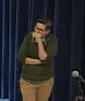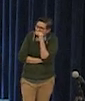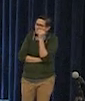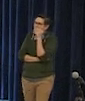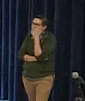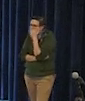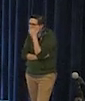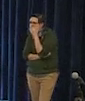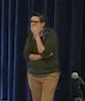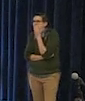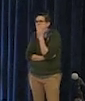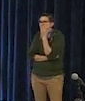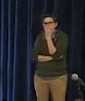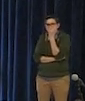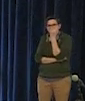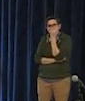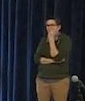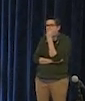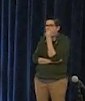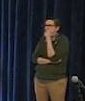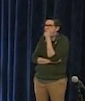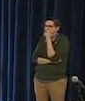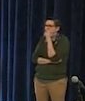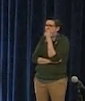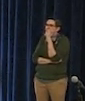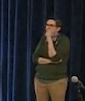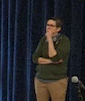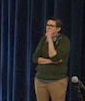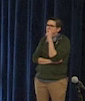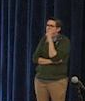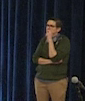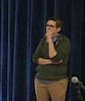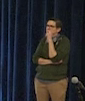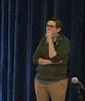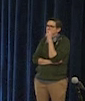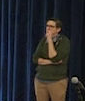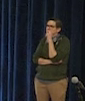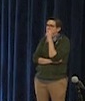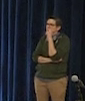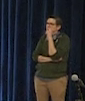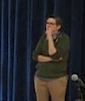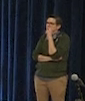I was just thinking that majority of the people that's mentioned here is from